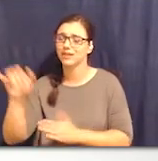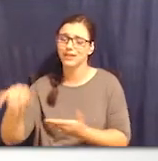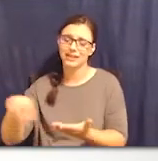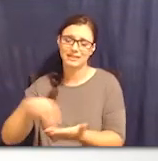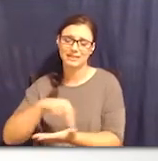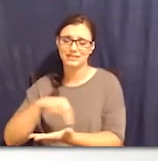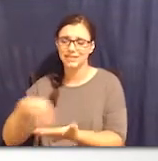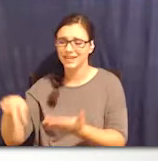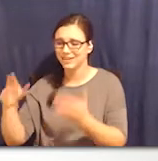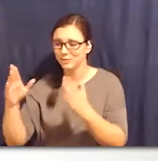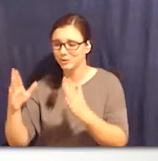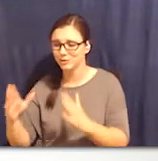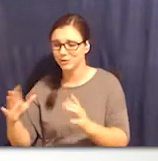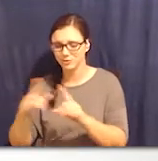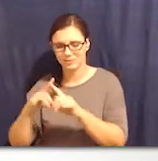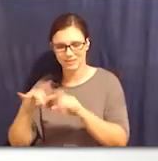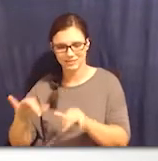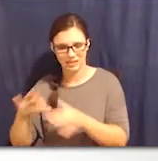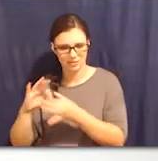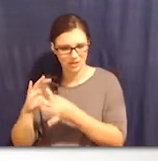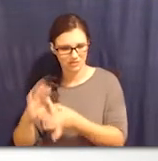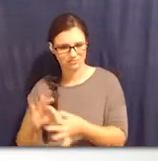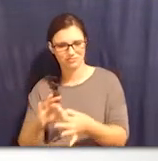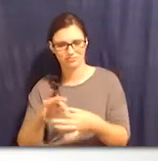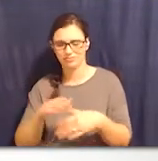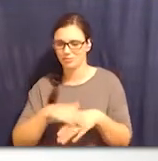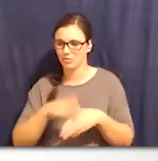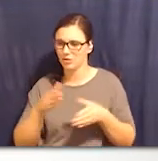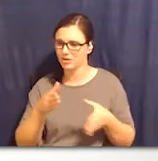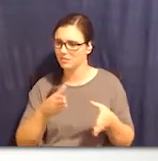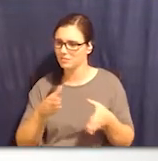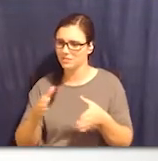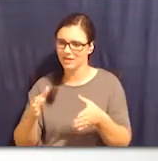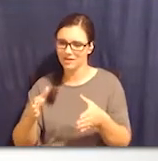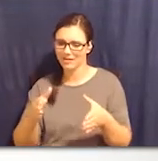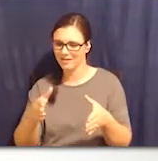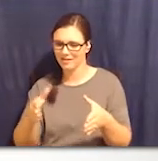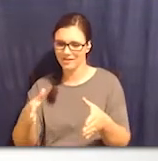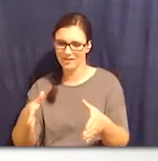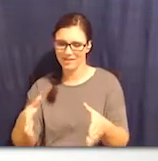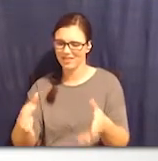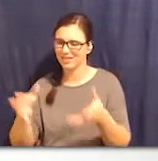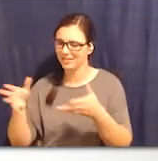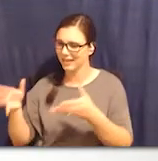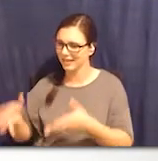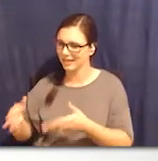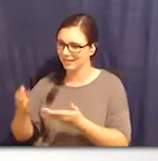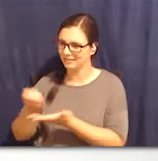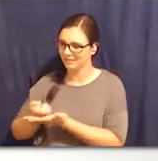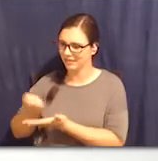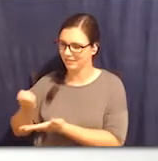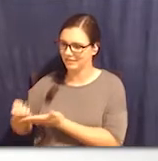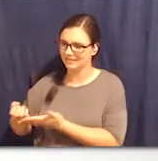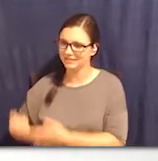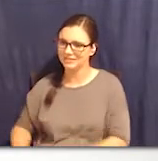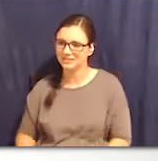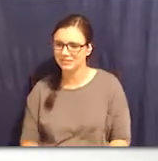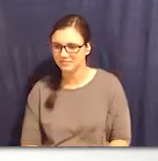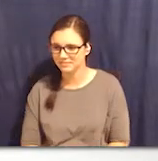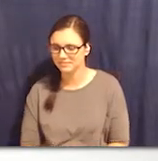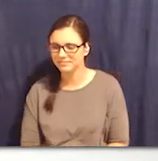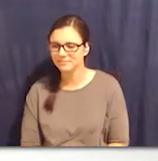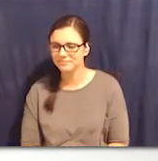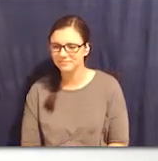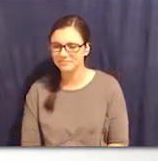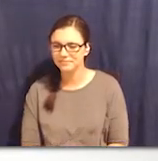can soar like a dancer. Let's stay on this path and let's leave a